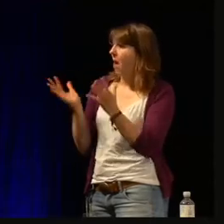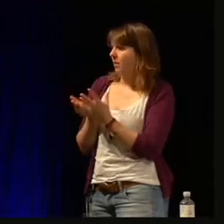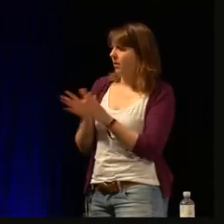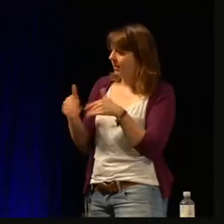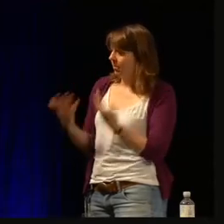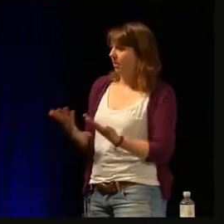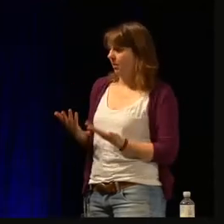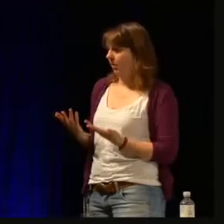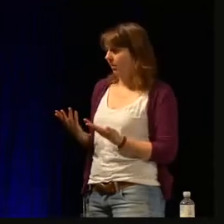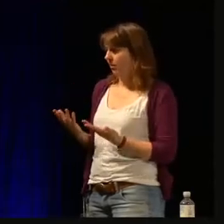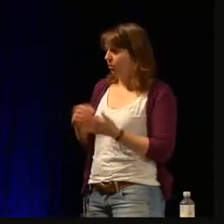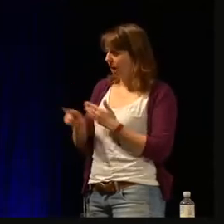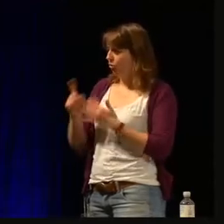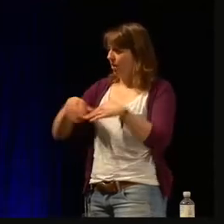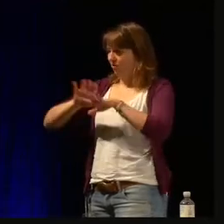bubbles that you mentioned.